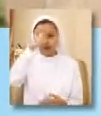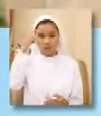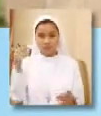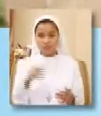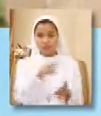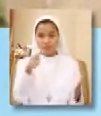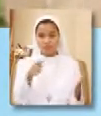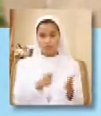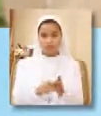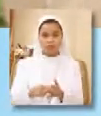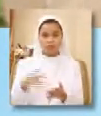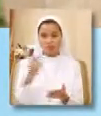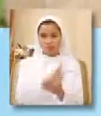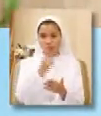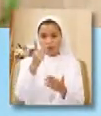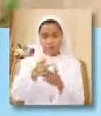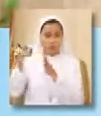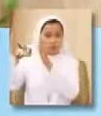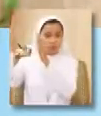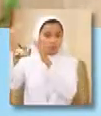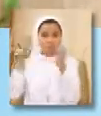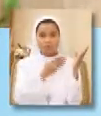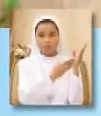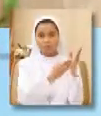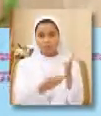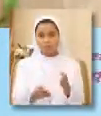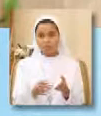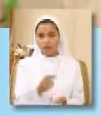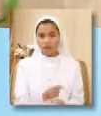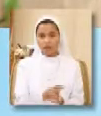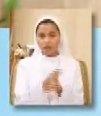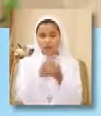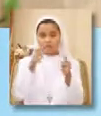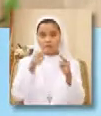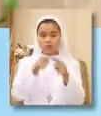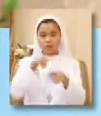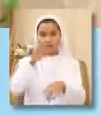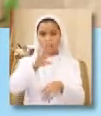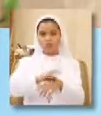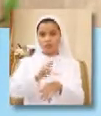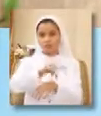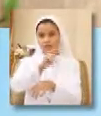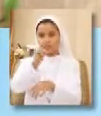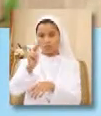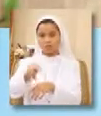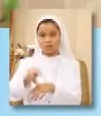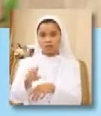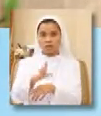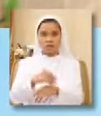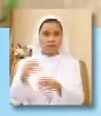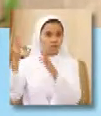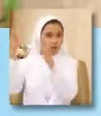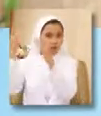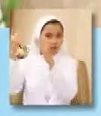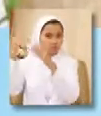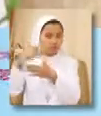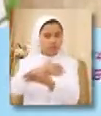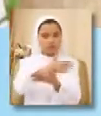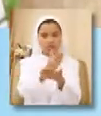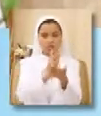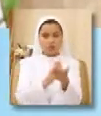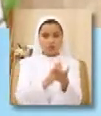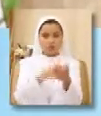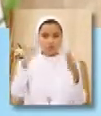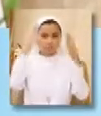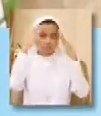Archdiocese, and I hope some sisters to our congregation. We are the Compassionate Franciscan Sisters of the Poor.